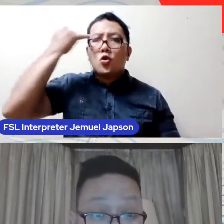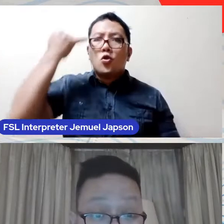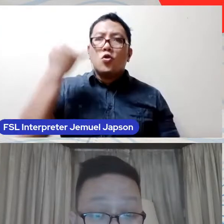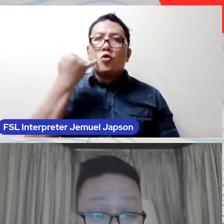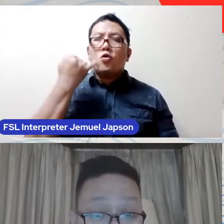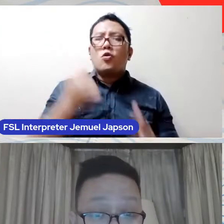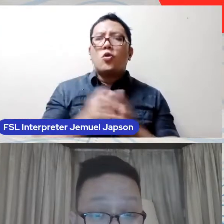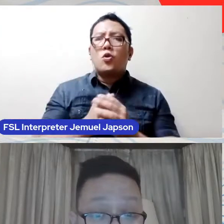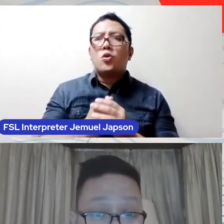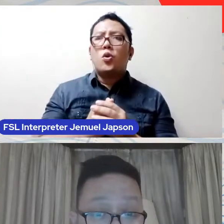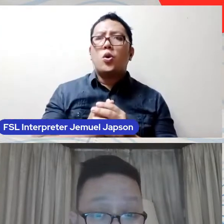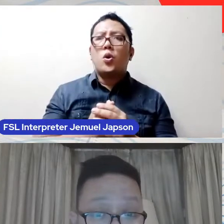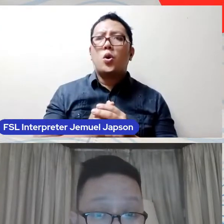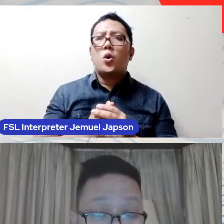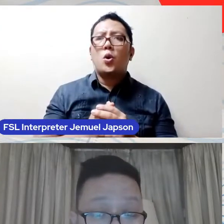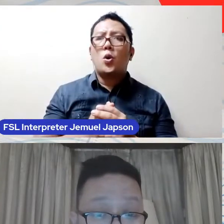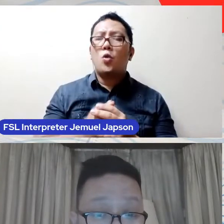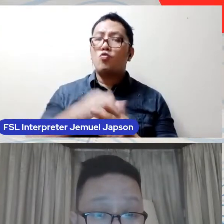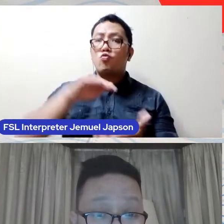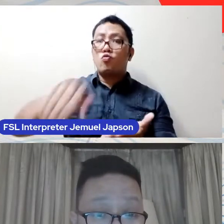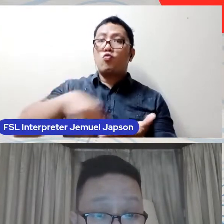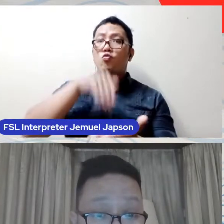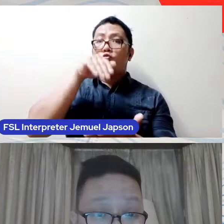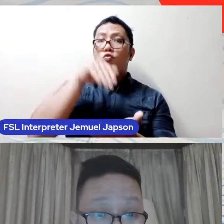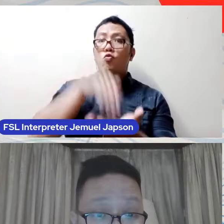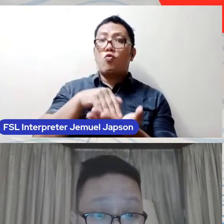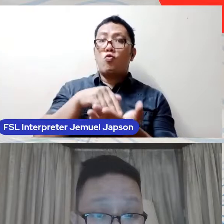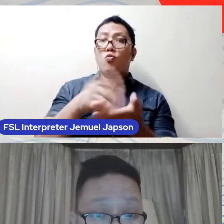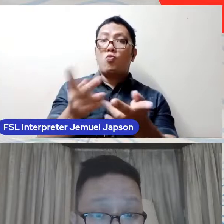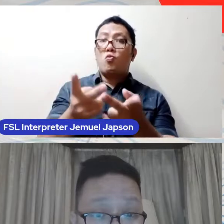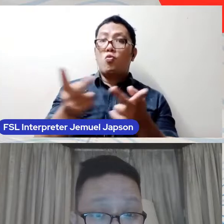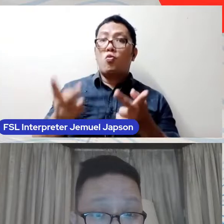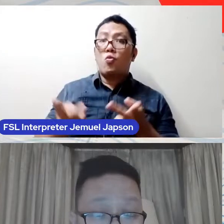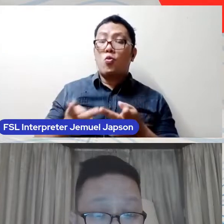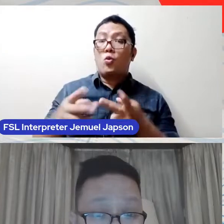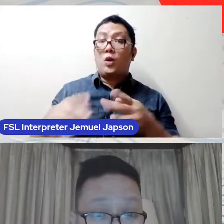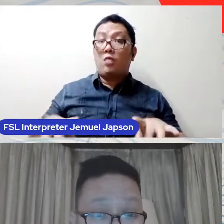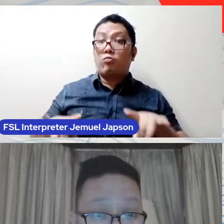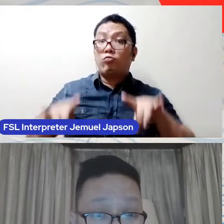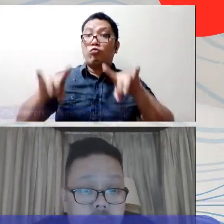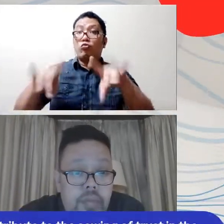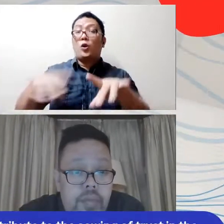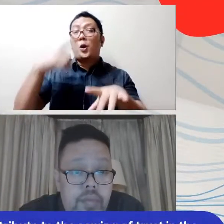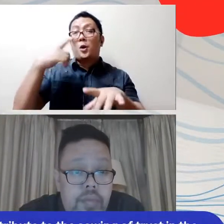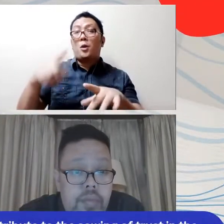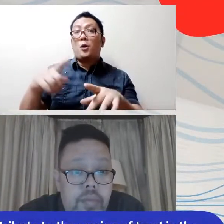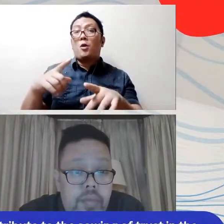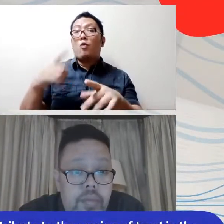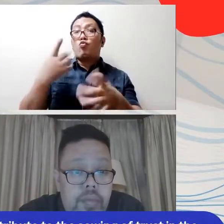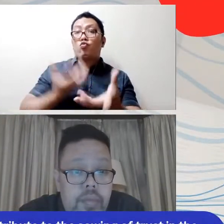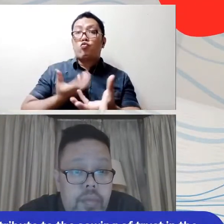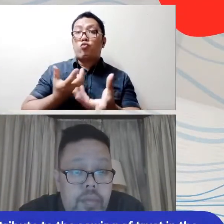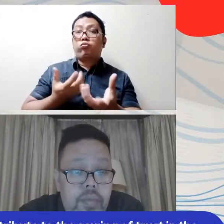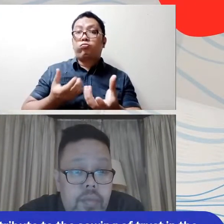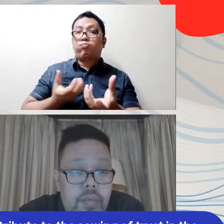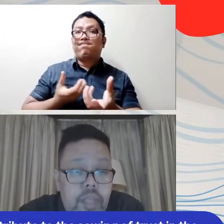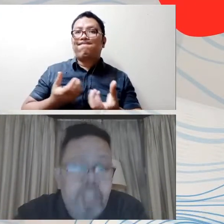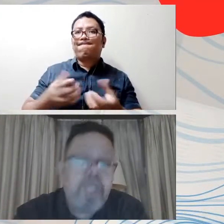that the centralization of the venue can contribute to the citizens' confidence in the process of